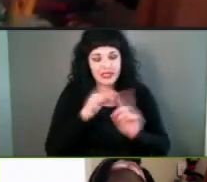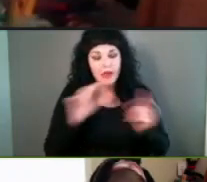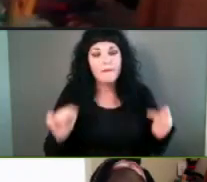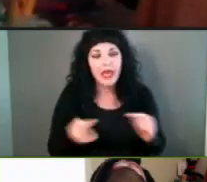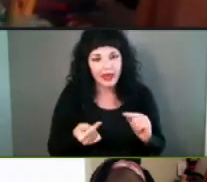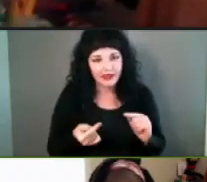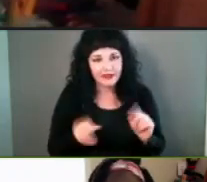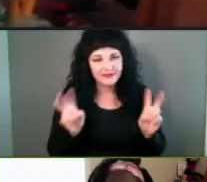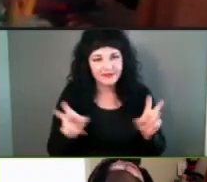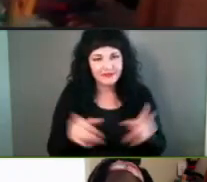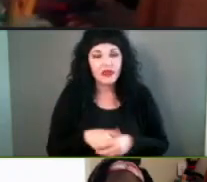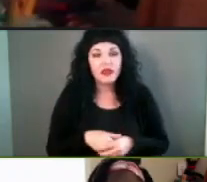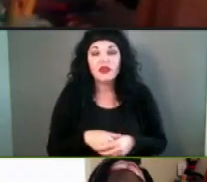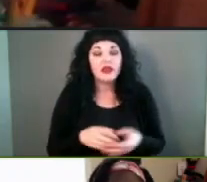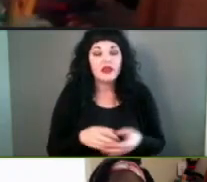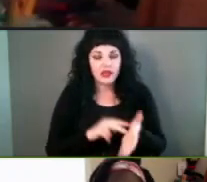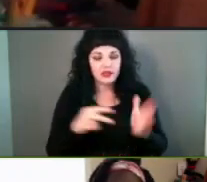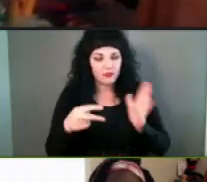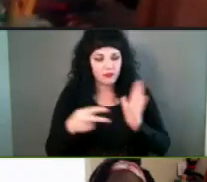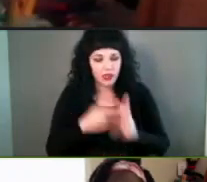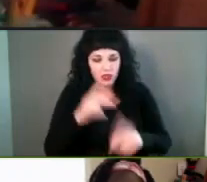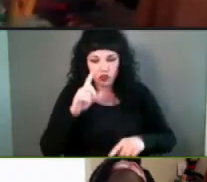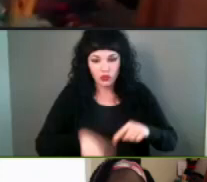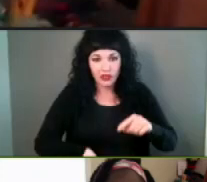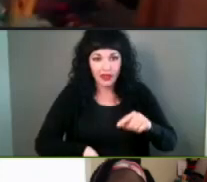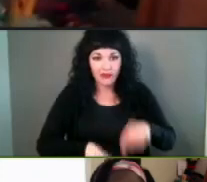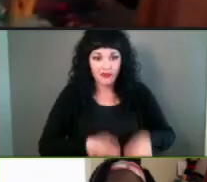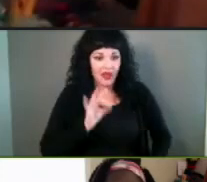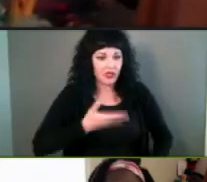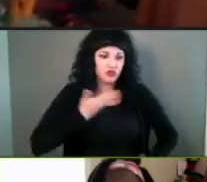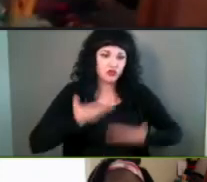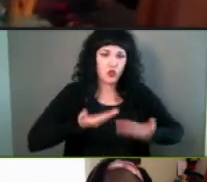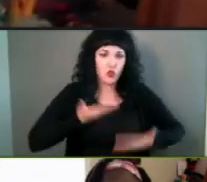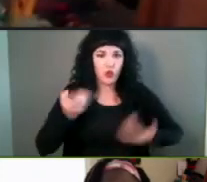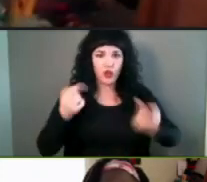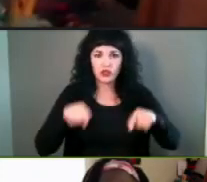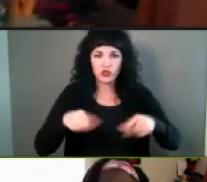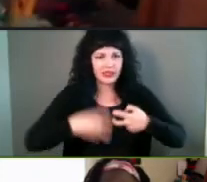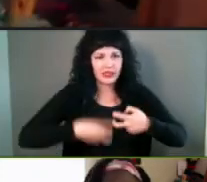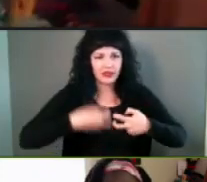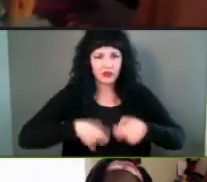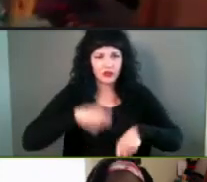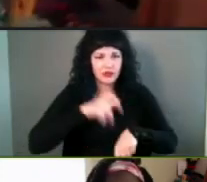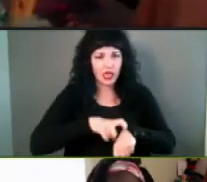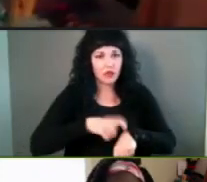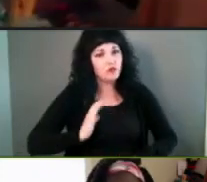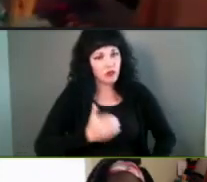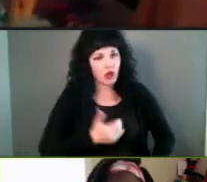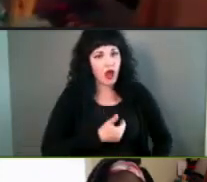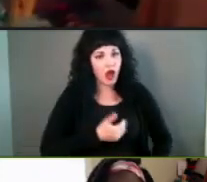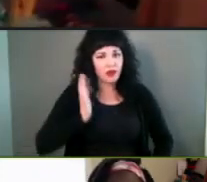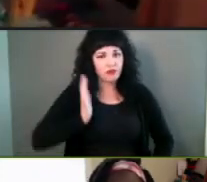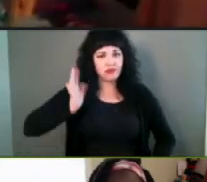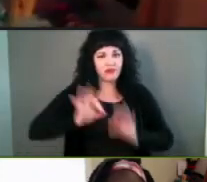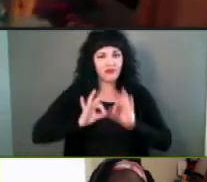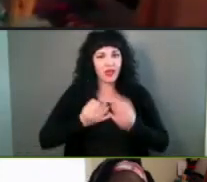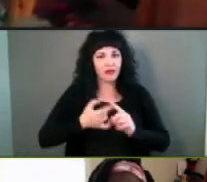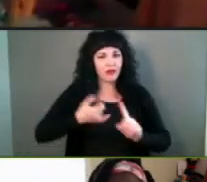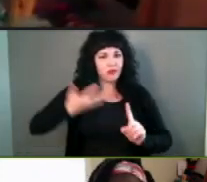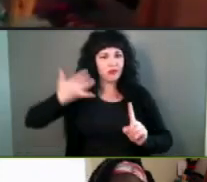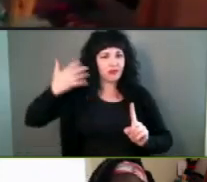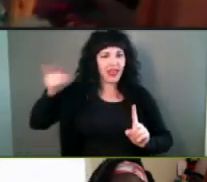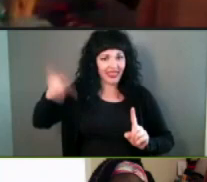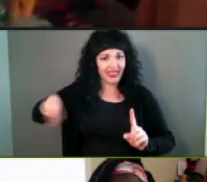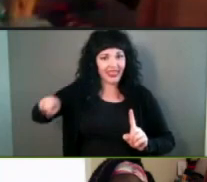times. Our ancestors did. How else will you survive without finding a glimpse of peace and joy each day? So part